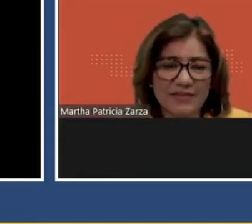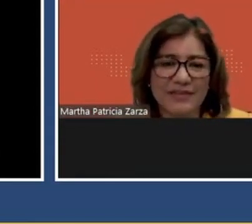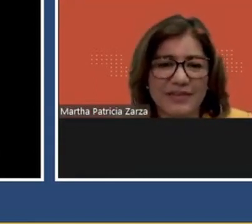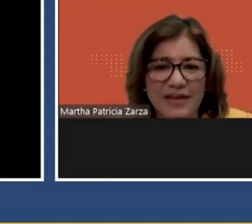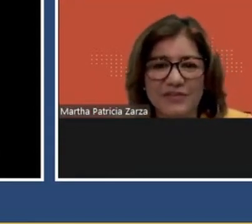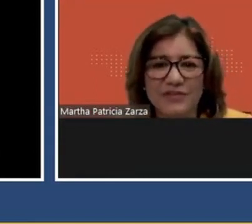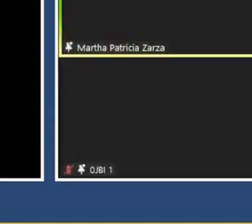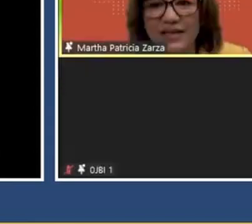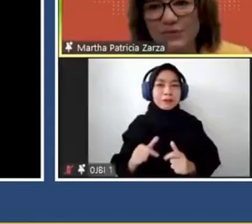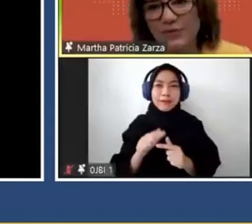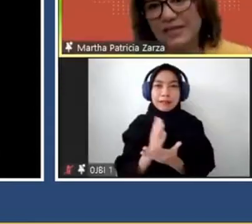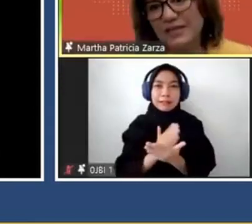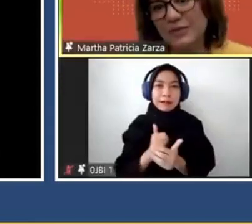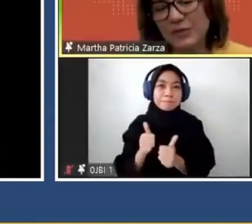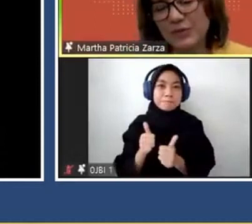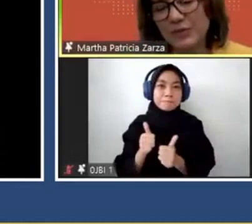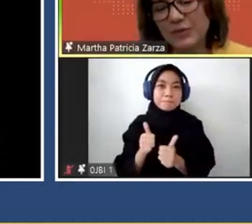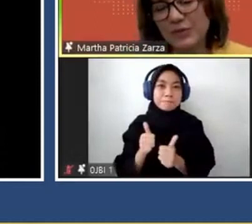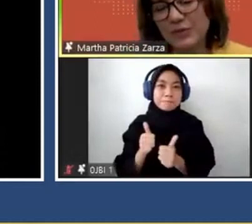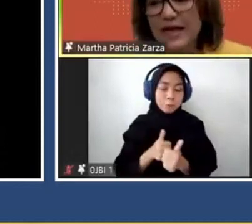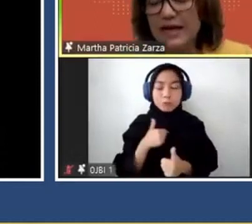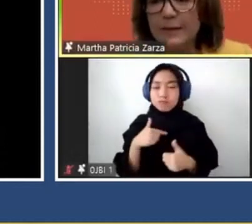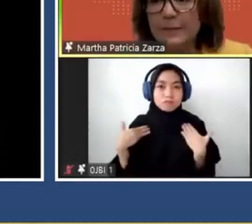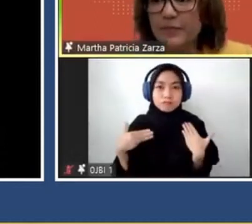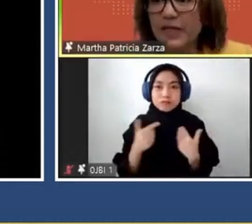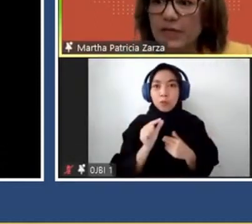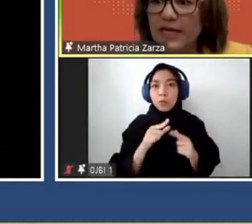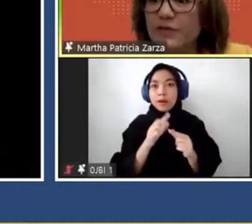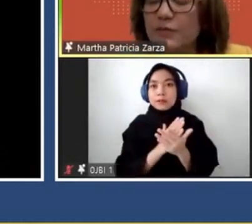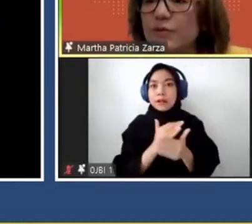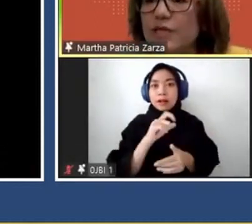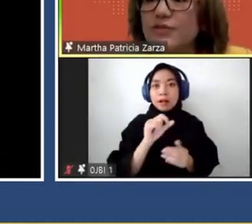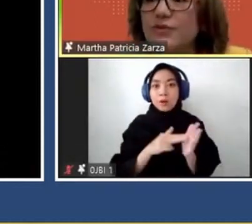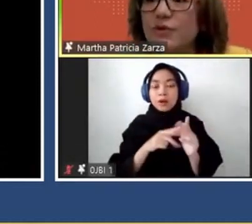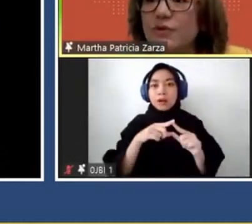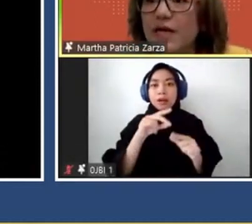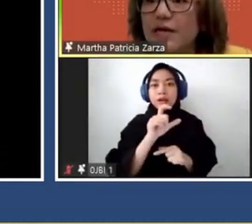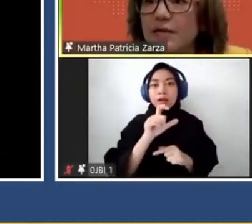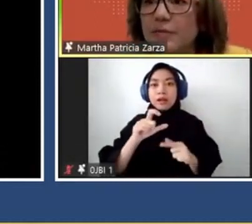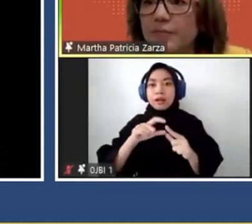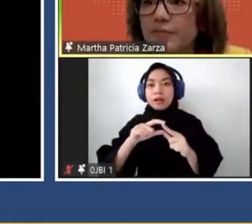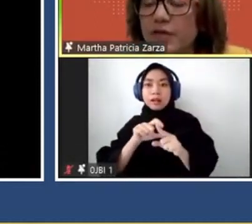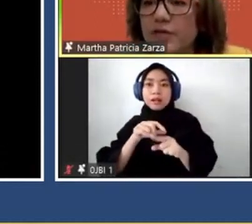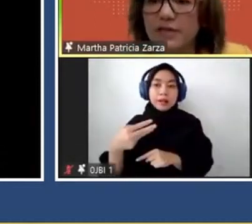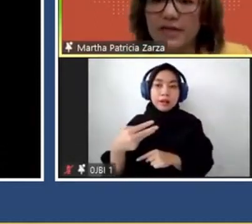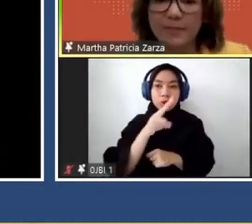great event, the Icon ARCCADE 2021. I would like to let you know